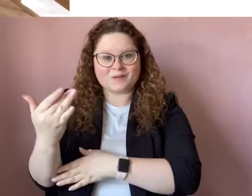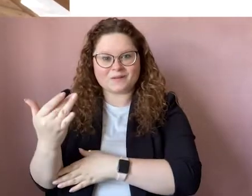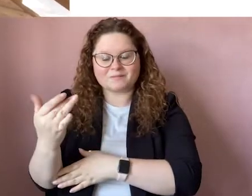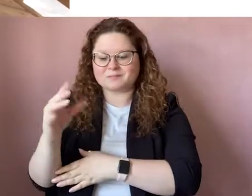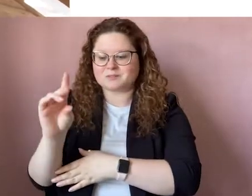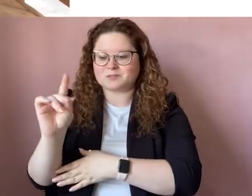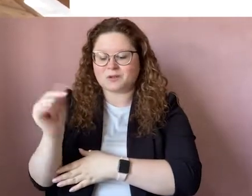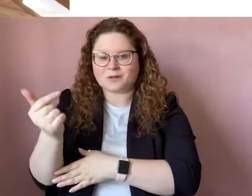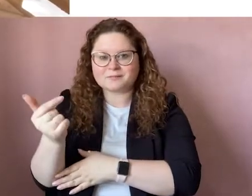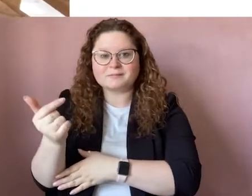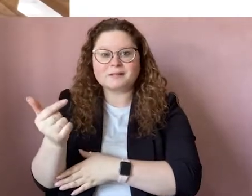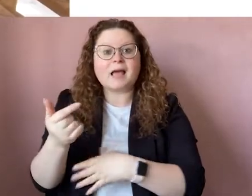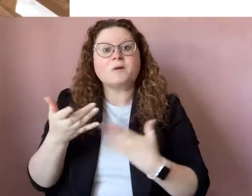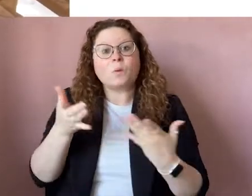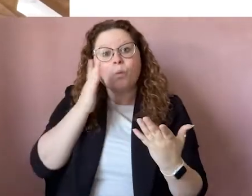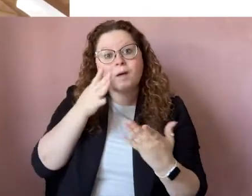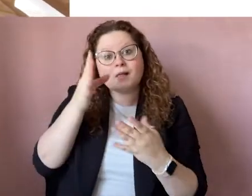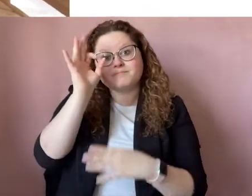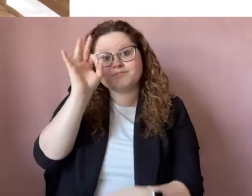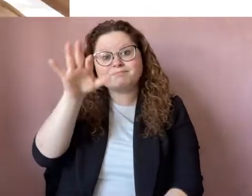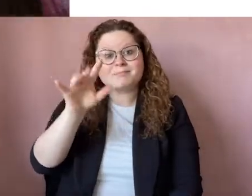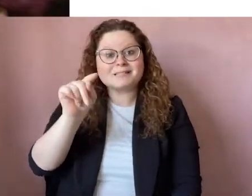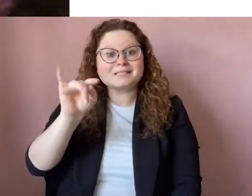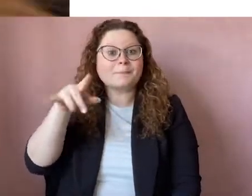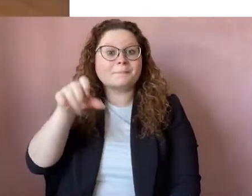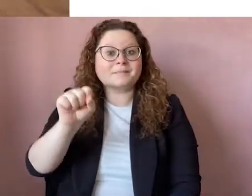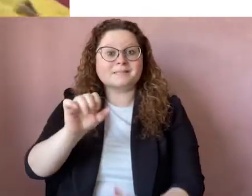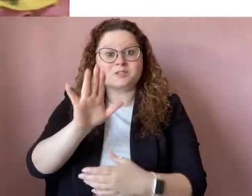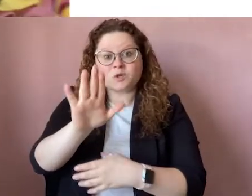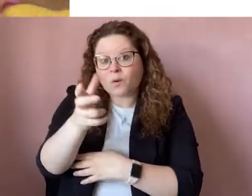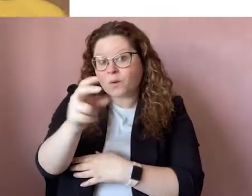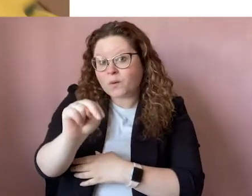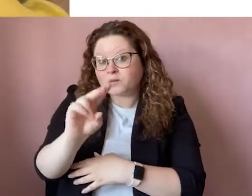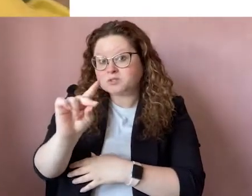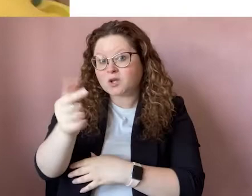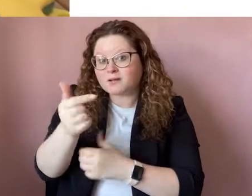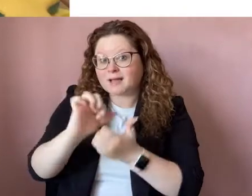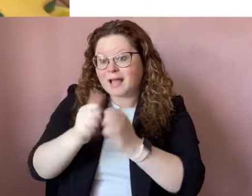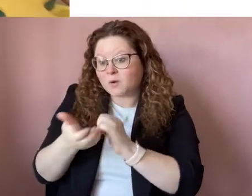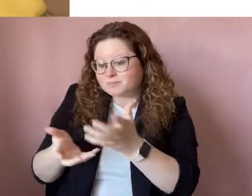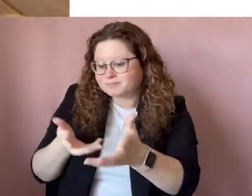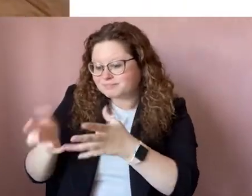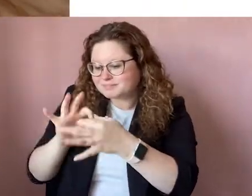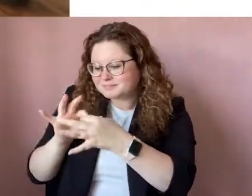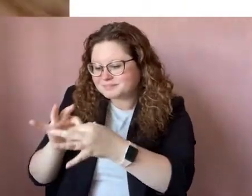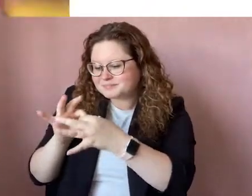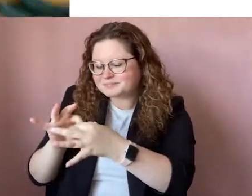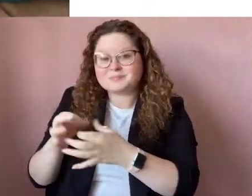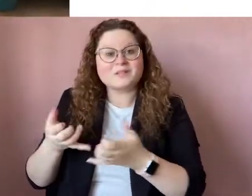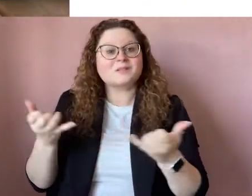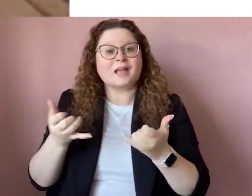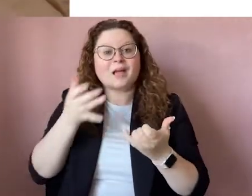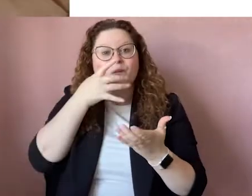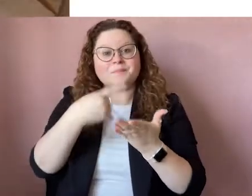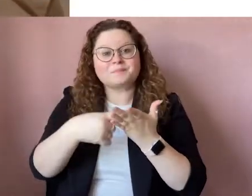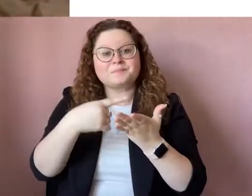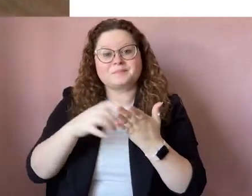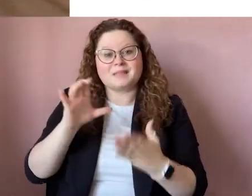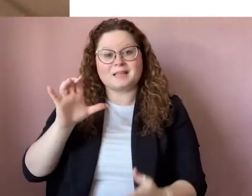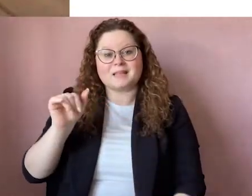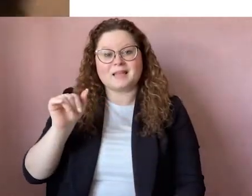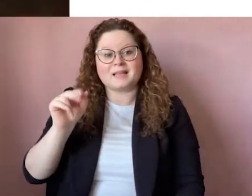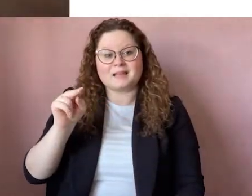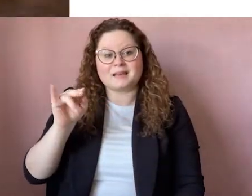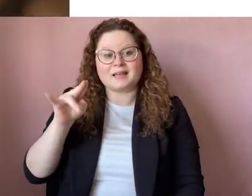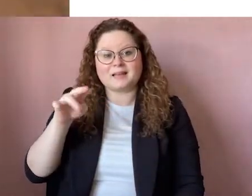for having a great relationship with your own dog. Today we're going to talk about canine enrichment. These are really simple ways you